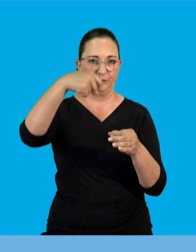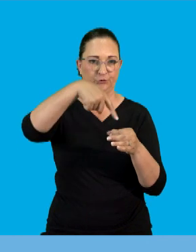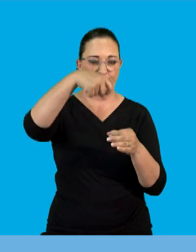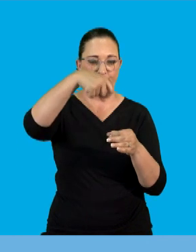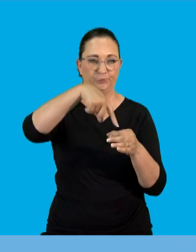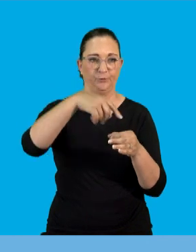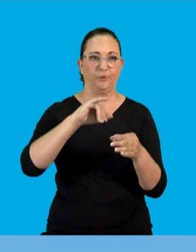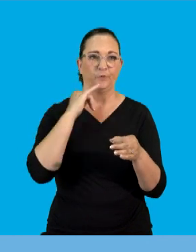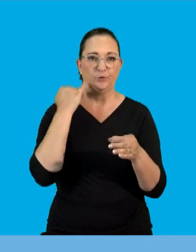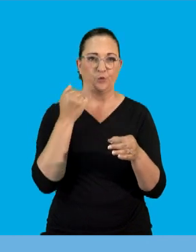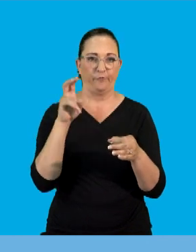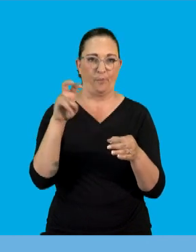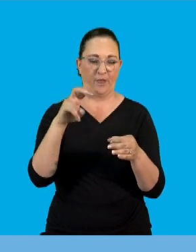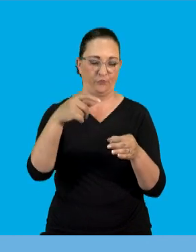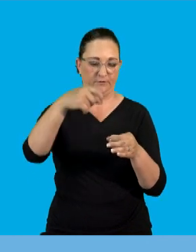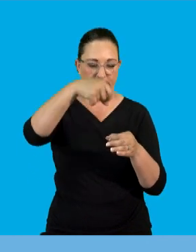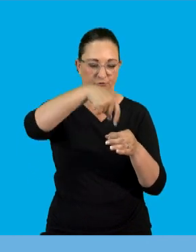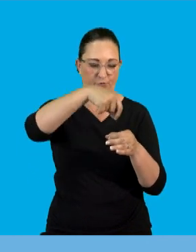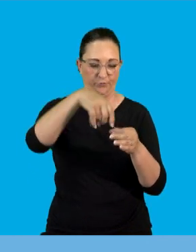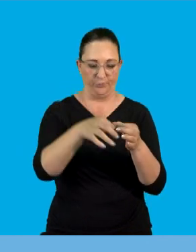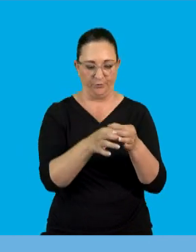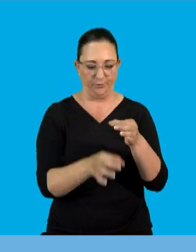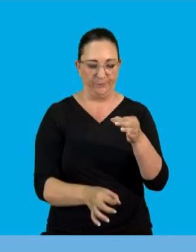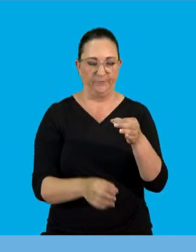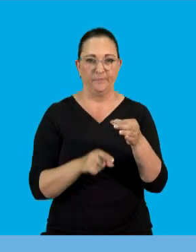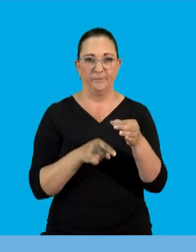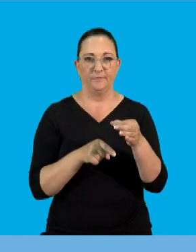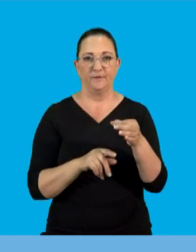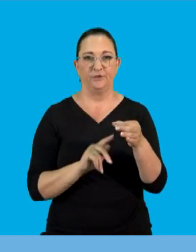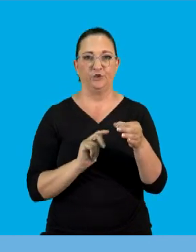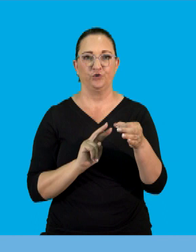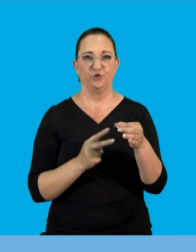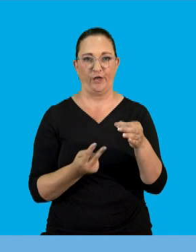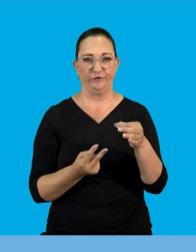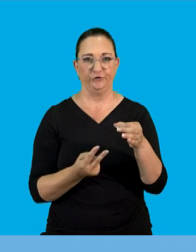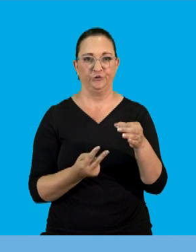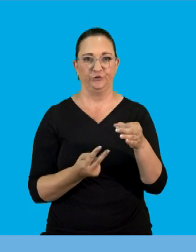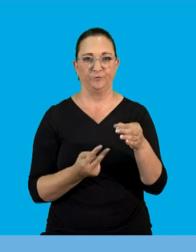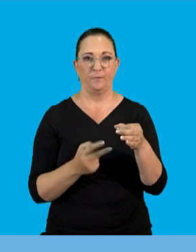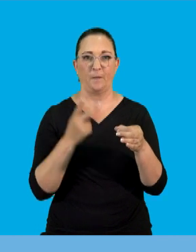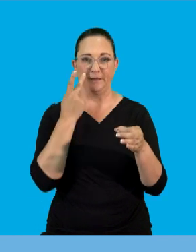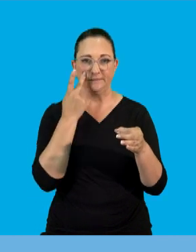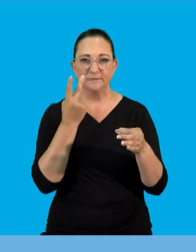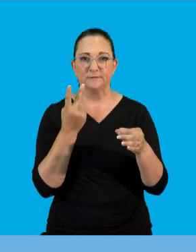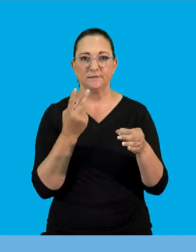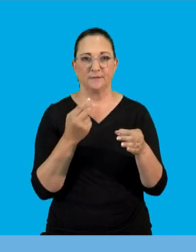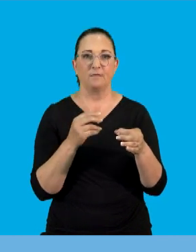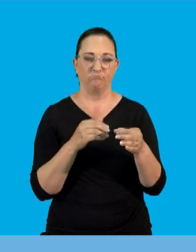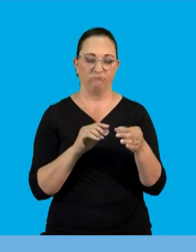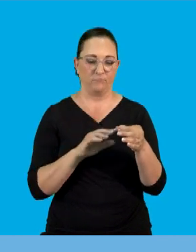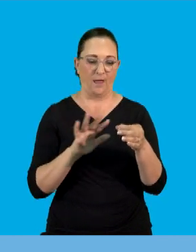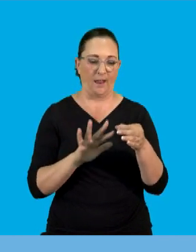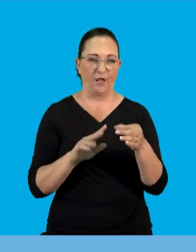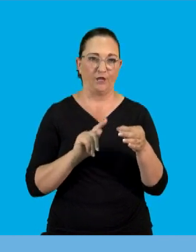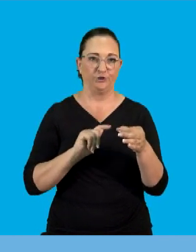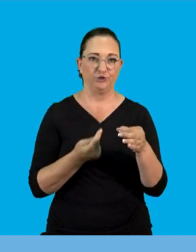drops of the juices of berries as an indicator into the substance being a base. Now you notice that there is a color change in